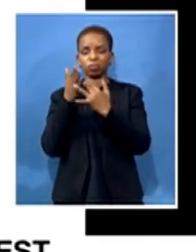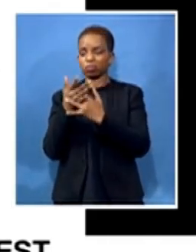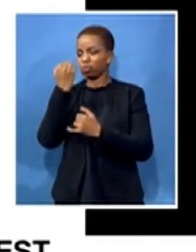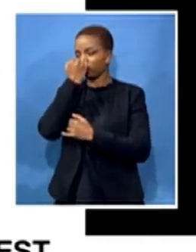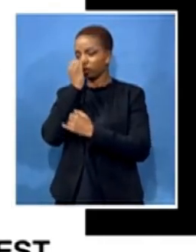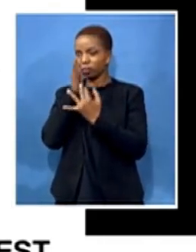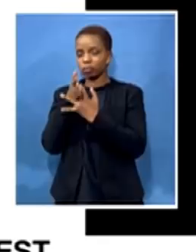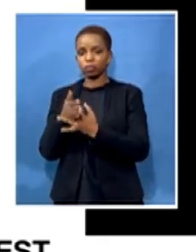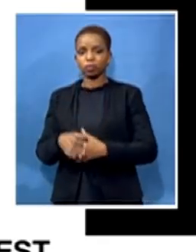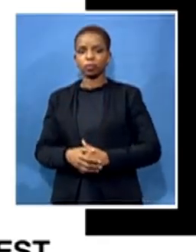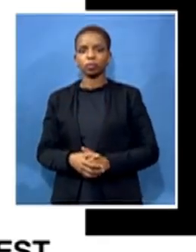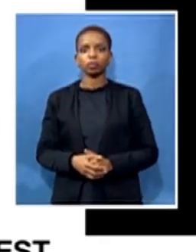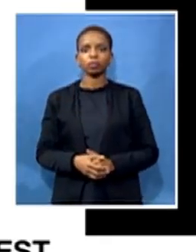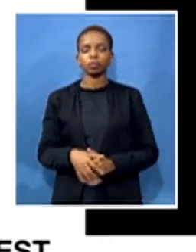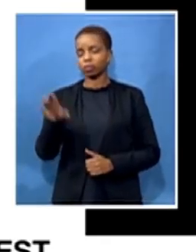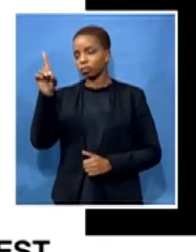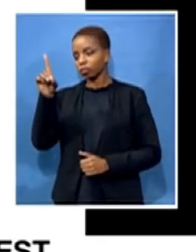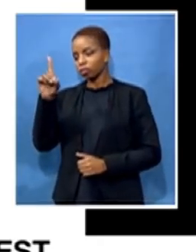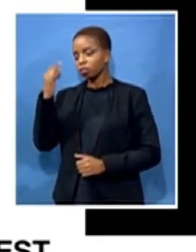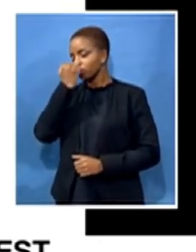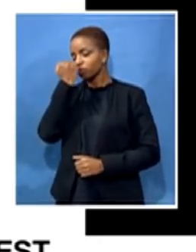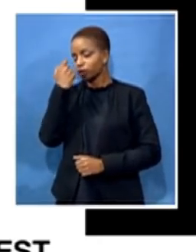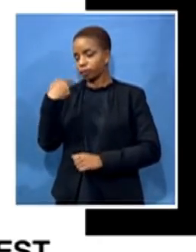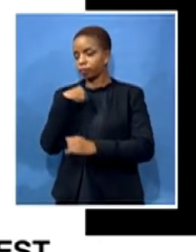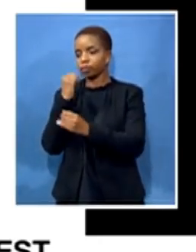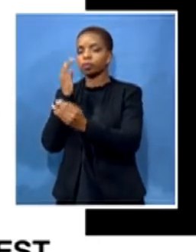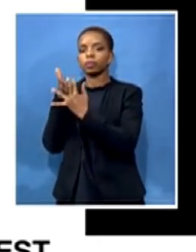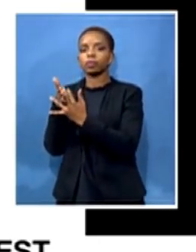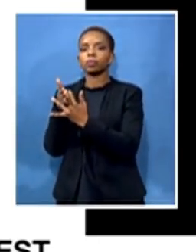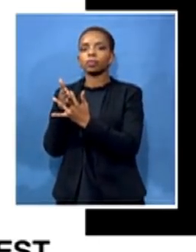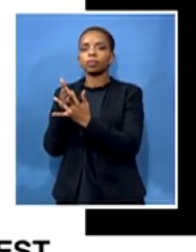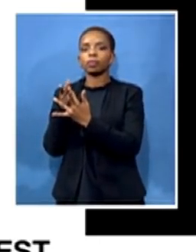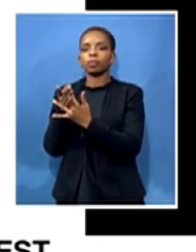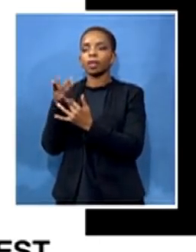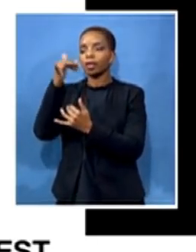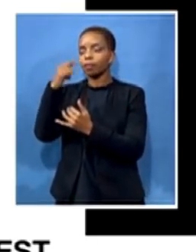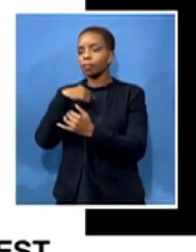Chairperson, I'm sorry. If I may raise a point of order, please.